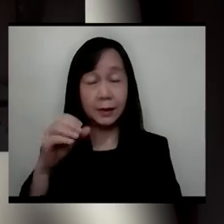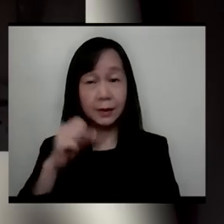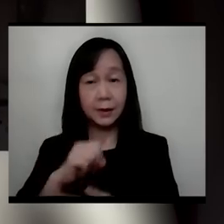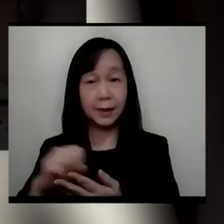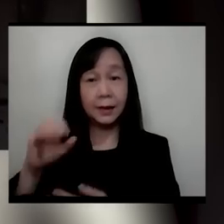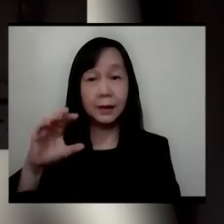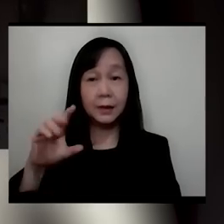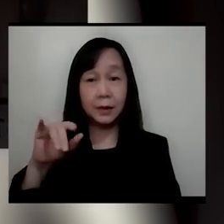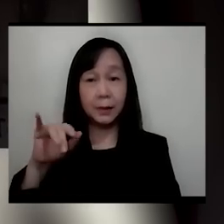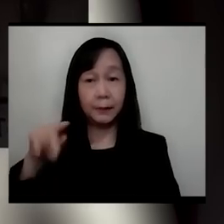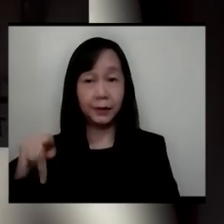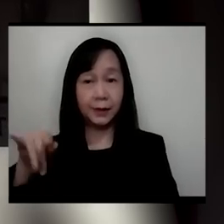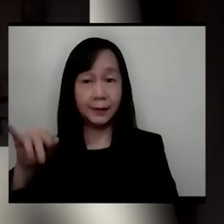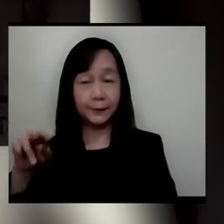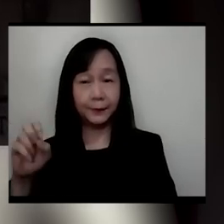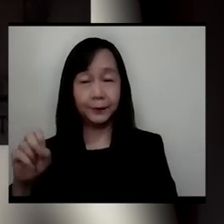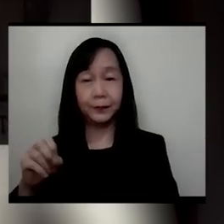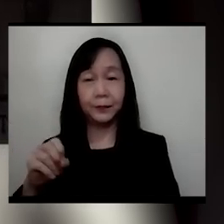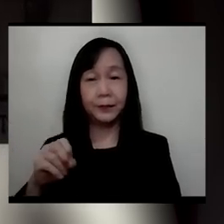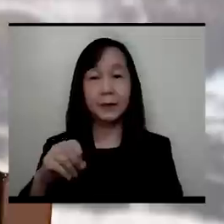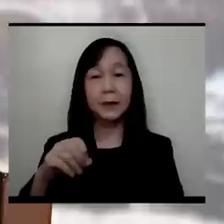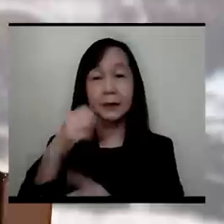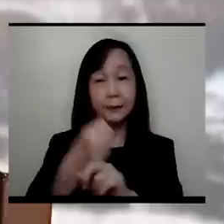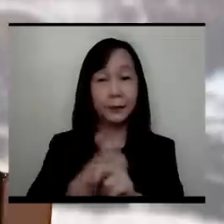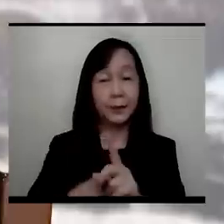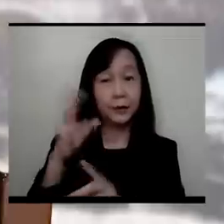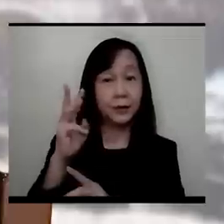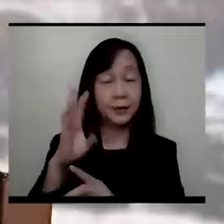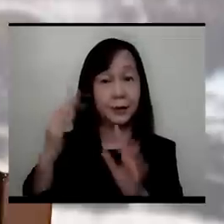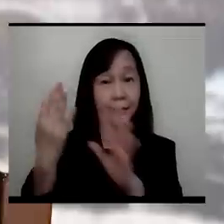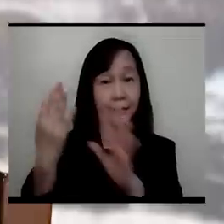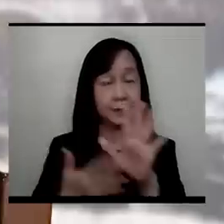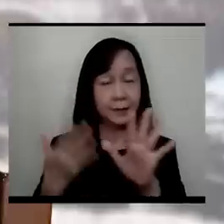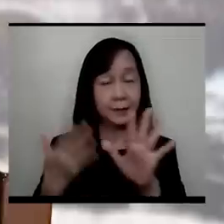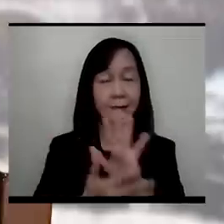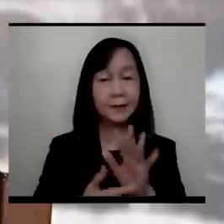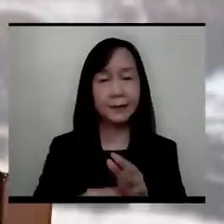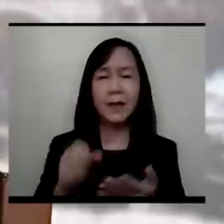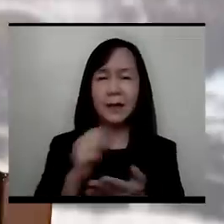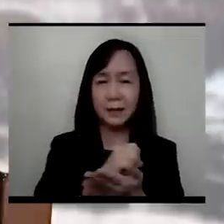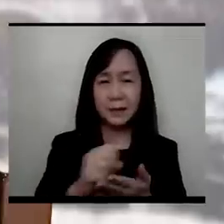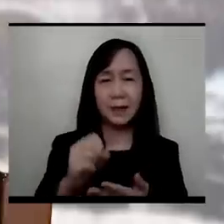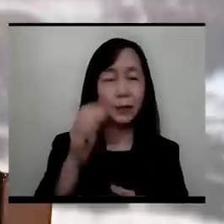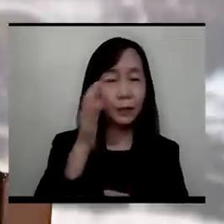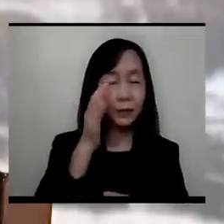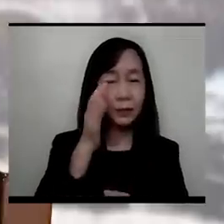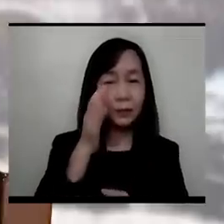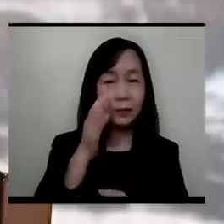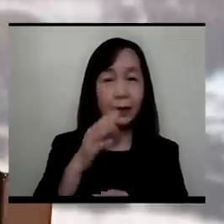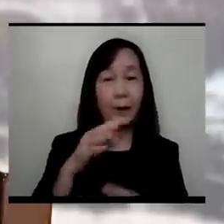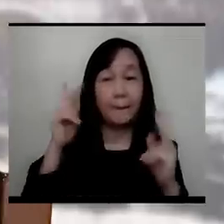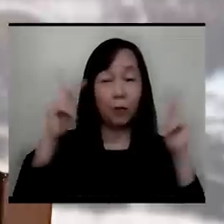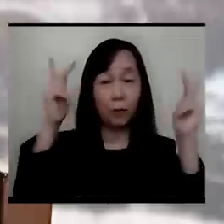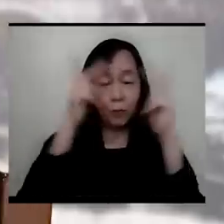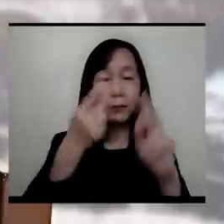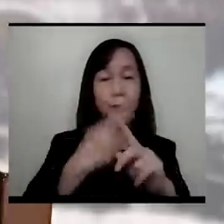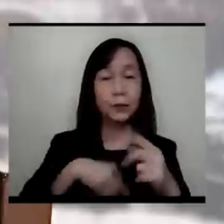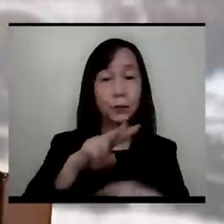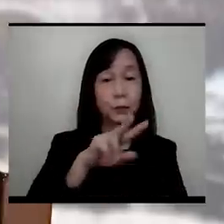celebrate On the 16th of September St. Cornelius was Pope From 251 to